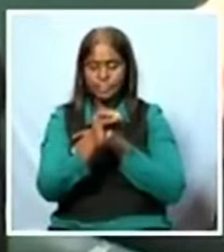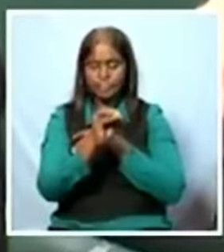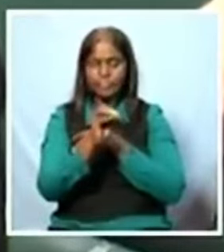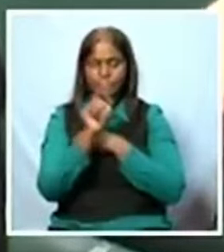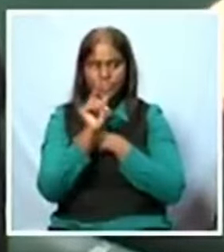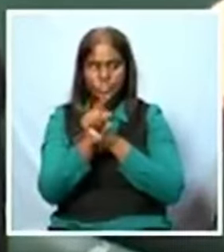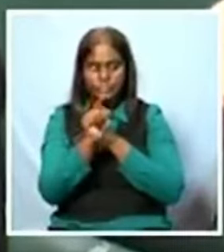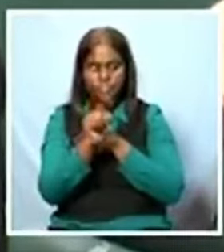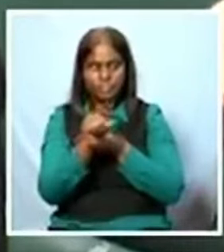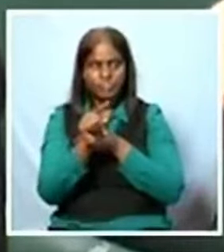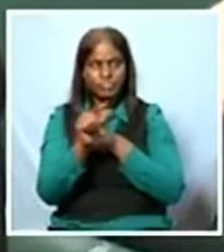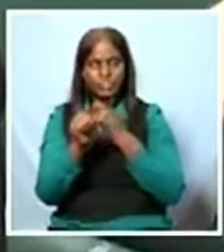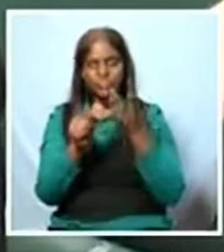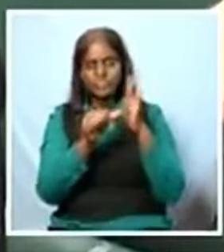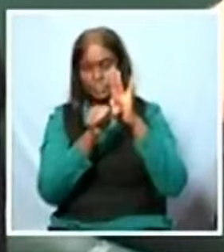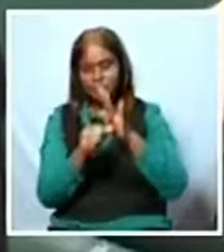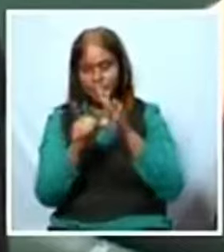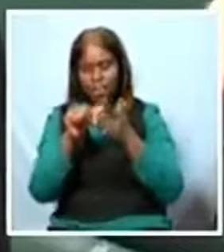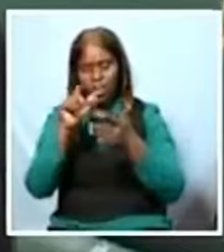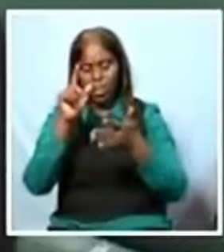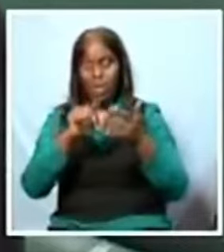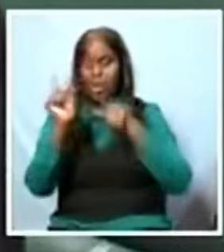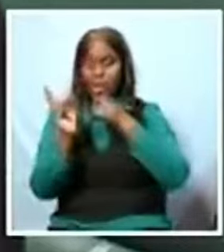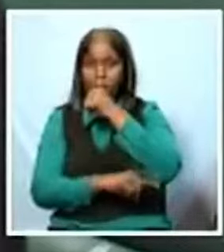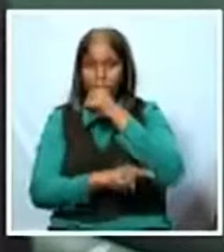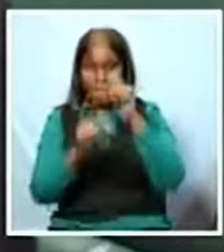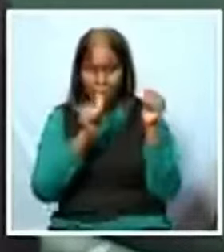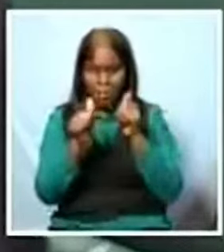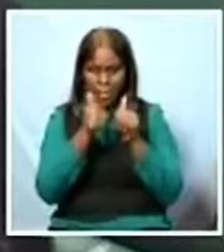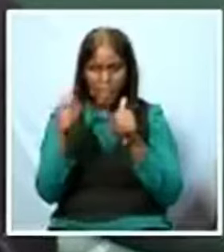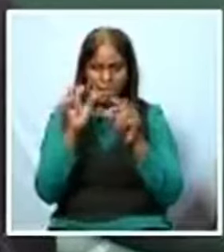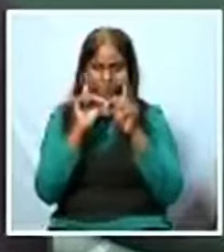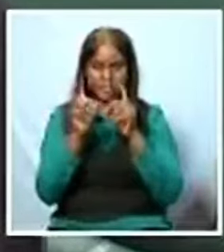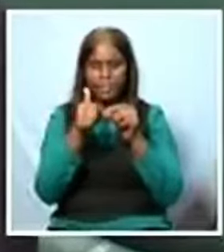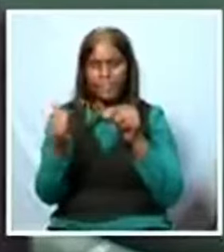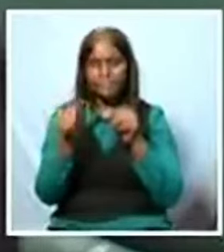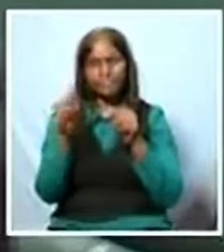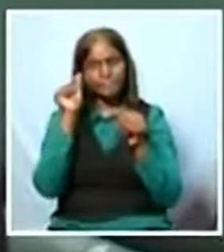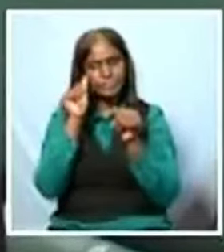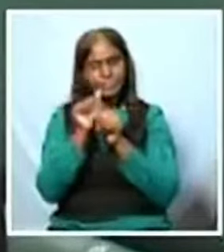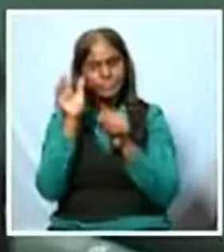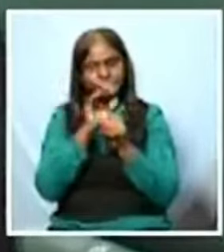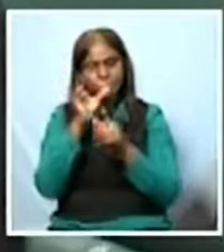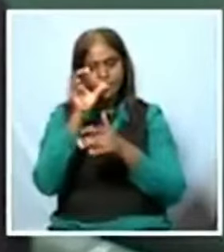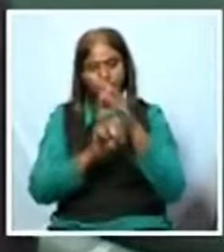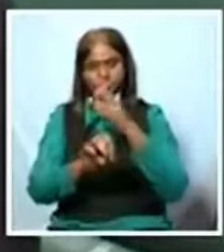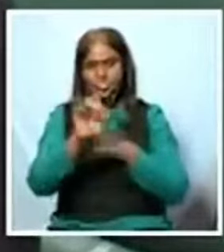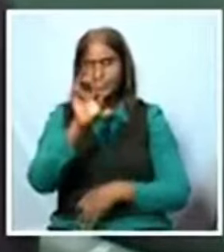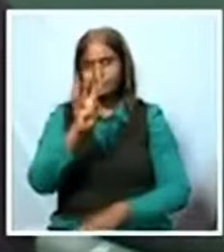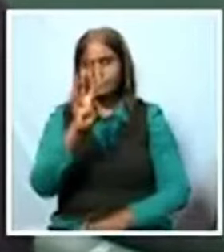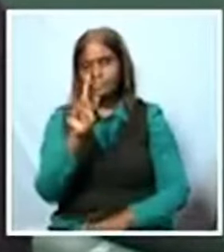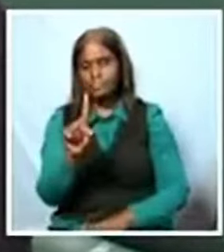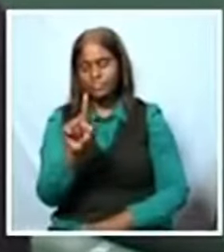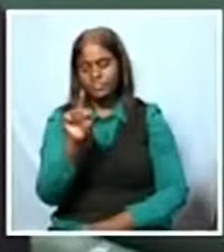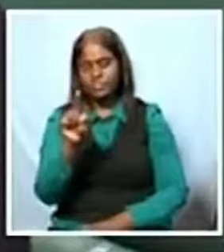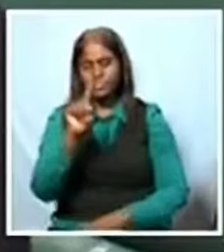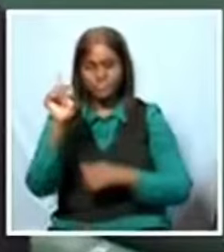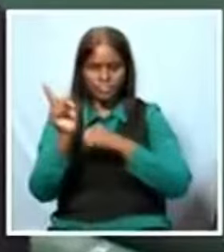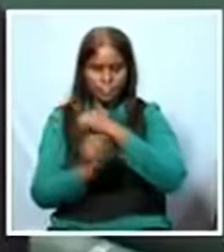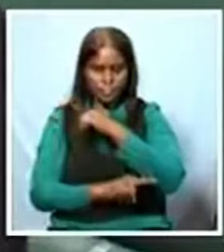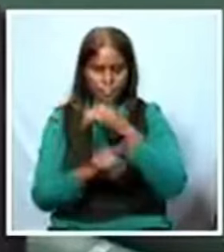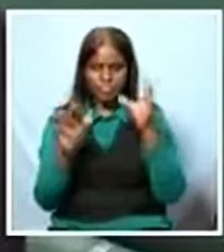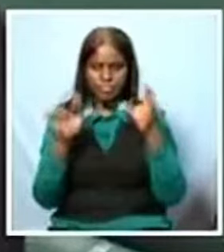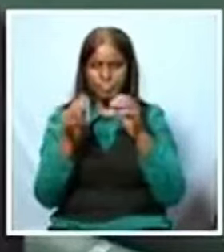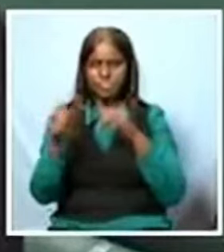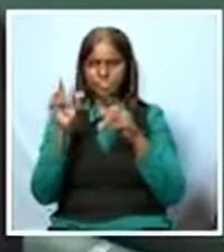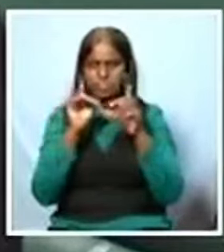of disciplinary action. Any debate, any objection? Clause 40 is agreed to. Clause 41, disciplinary